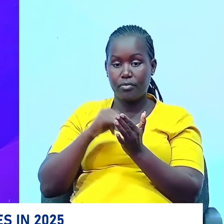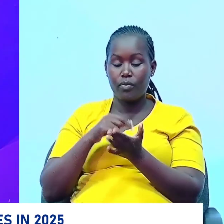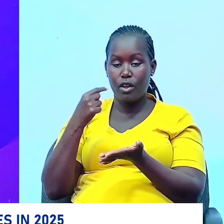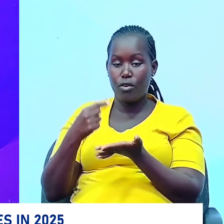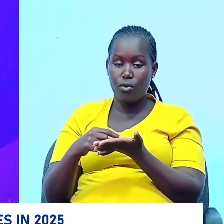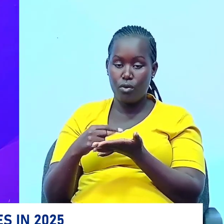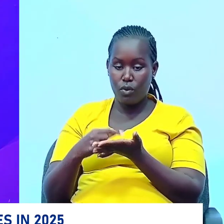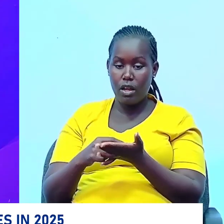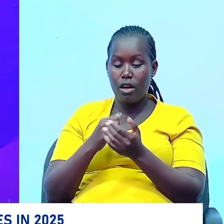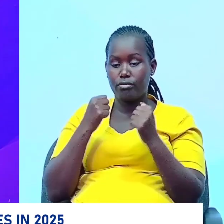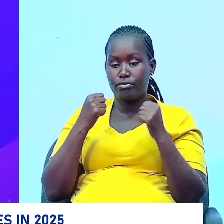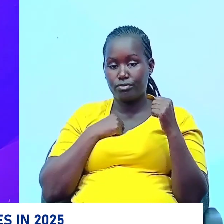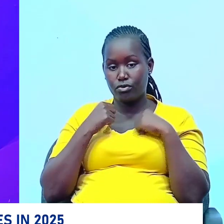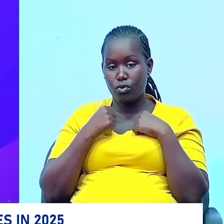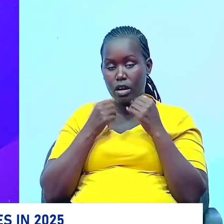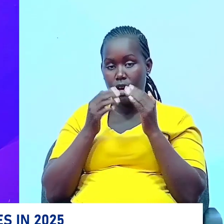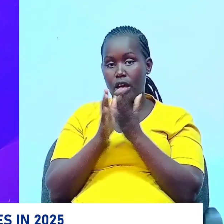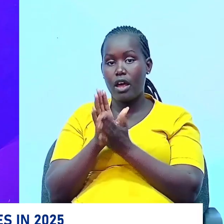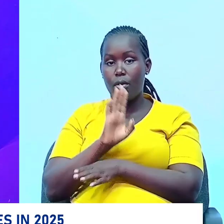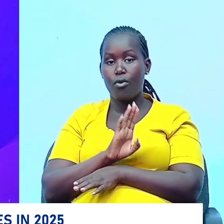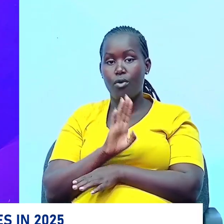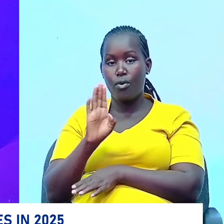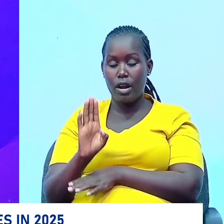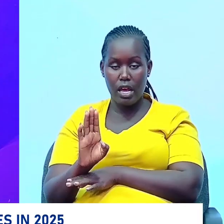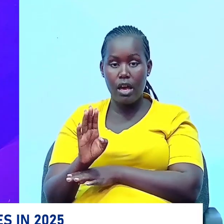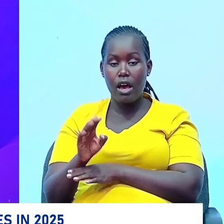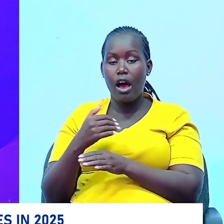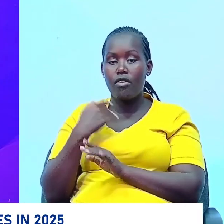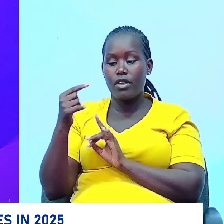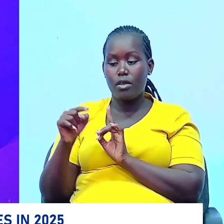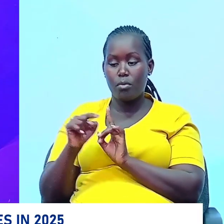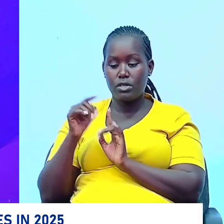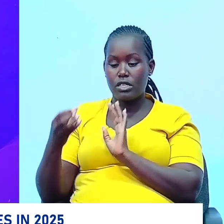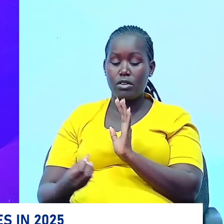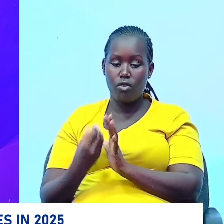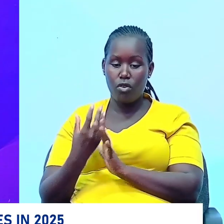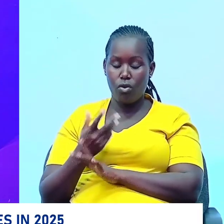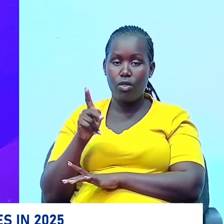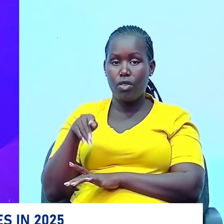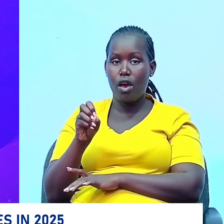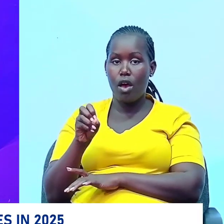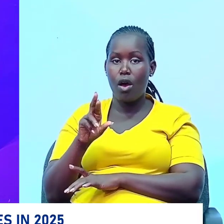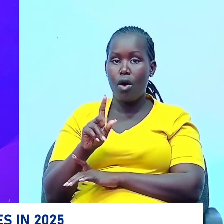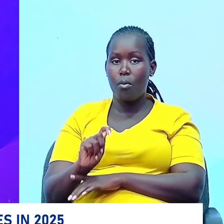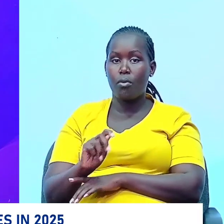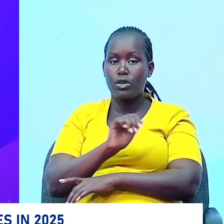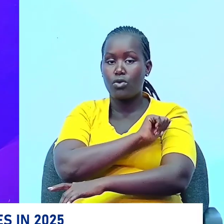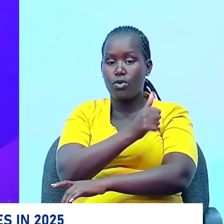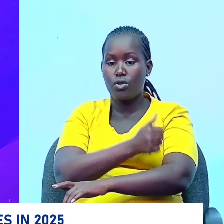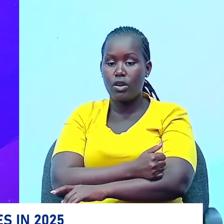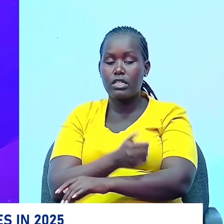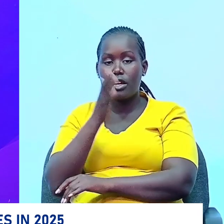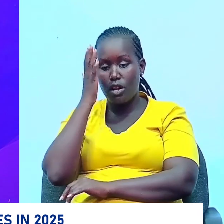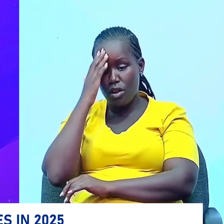Uganda, Rwanda, and Burundi. Despite the positive growth, the Port Authority acknowledged ongoing